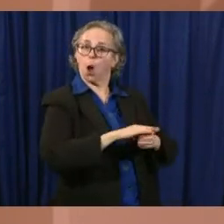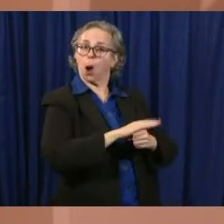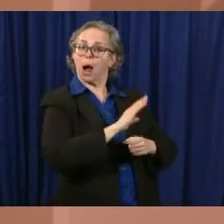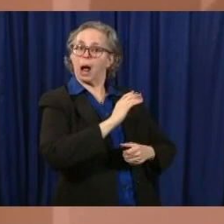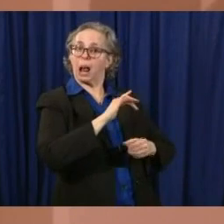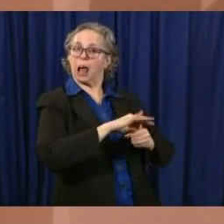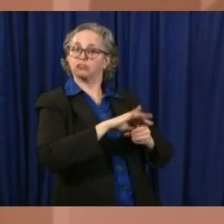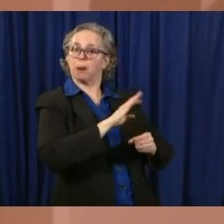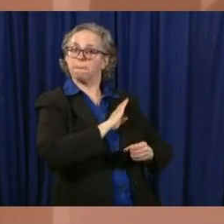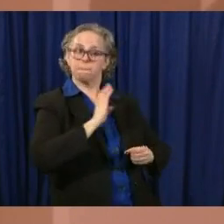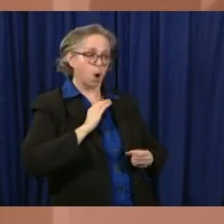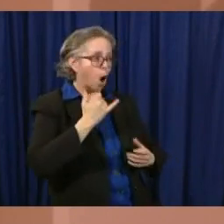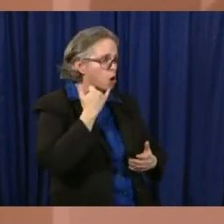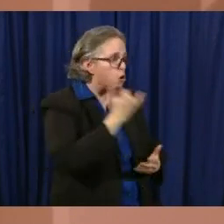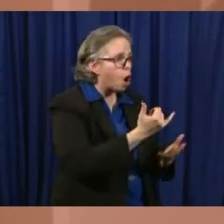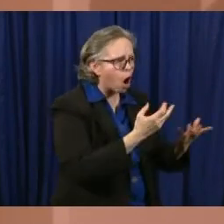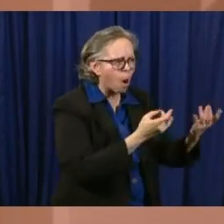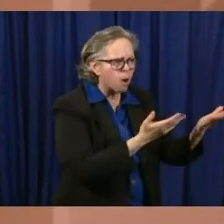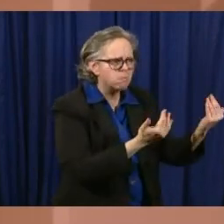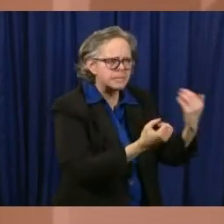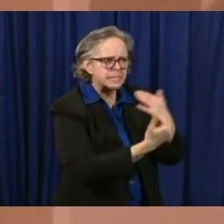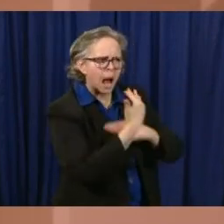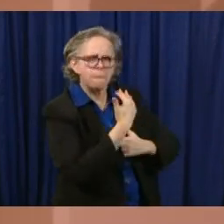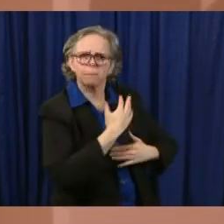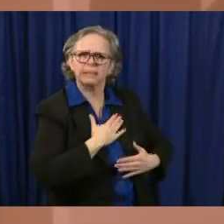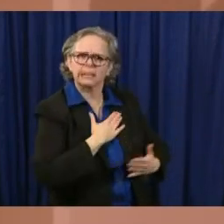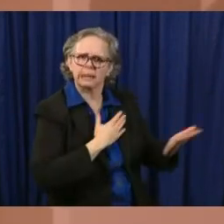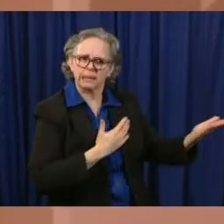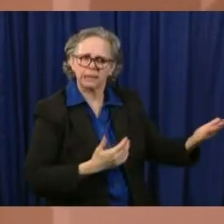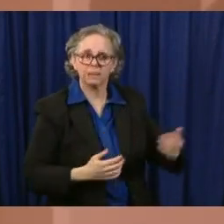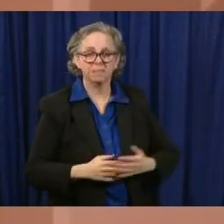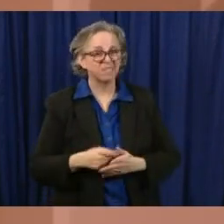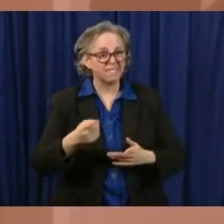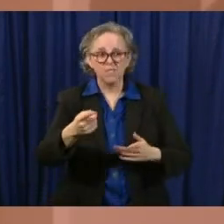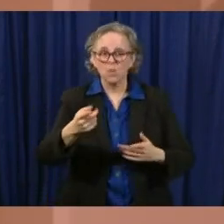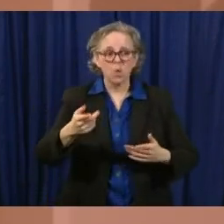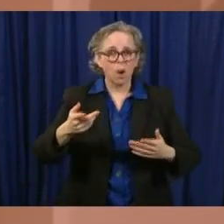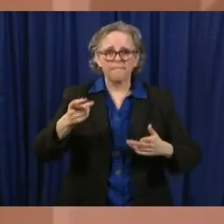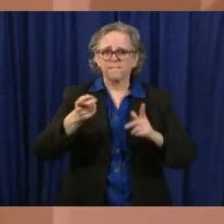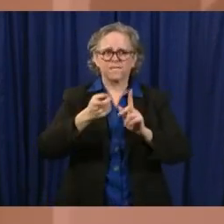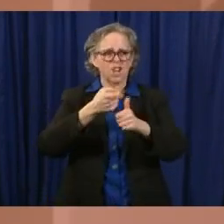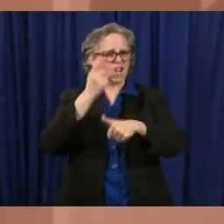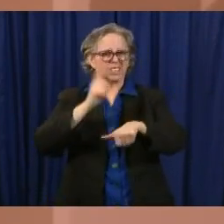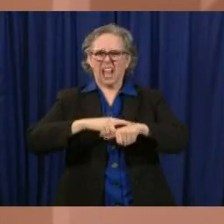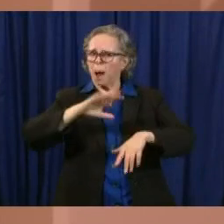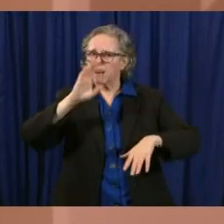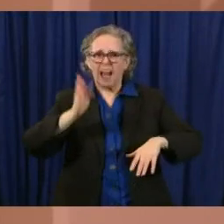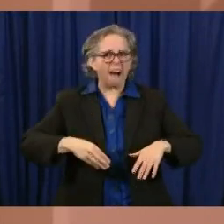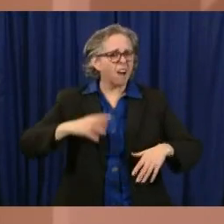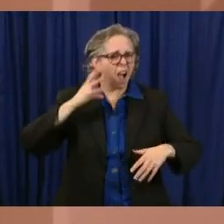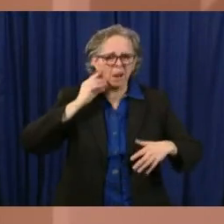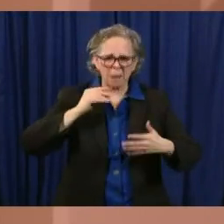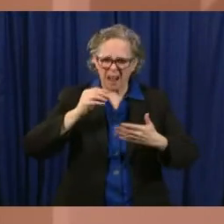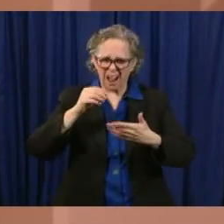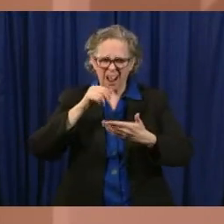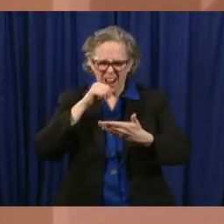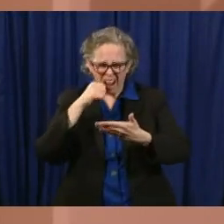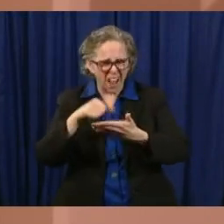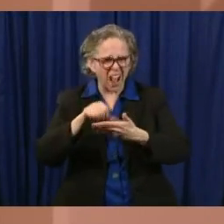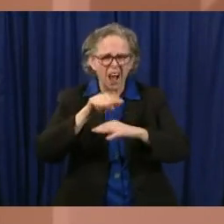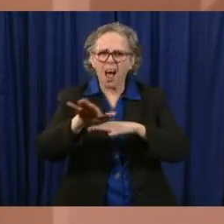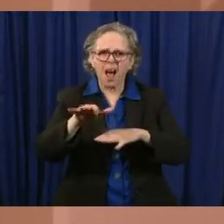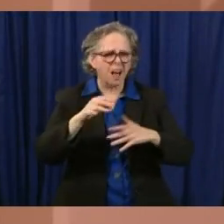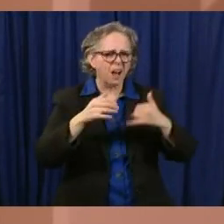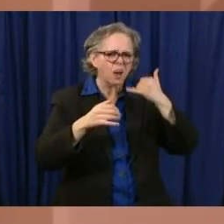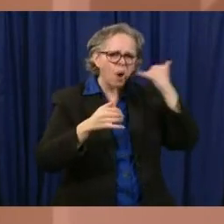can do, if you've never done this before, know that once you request an absentee ballot, you can go to that website or to your local